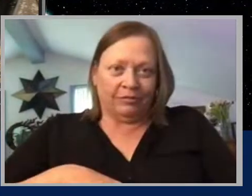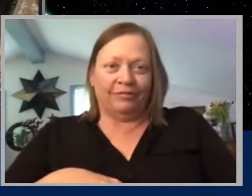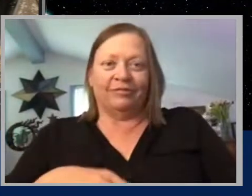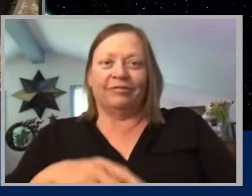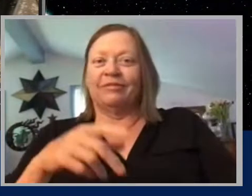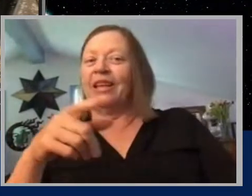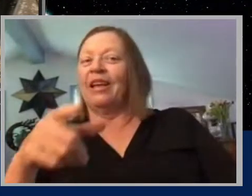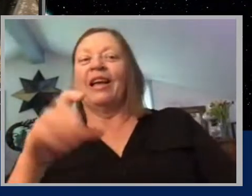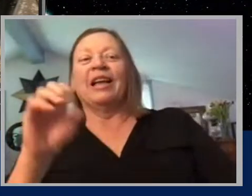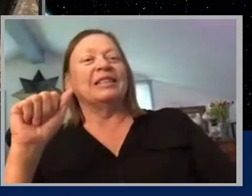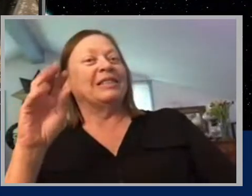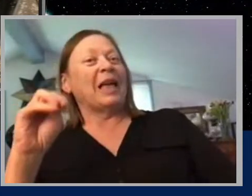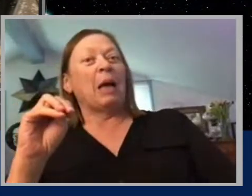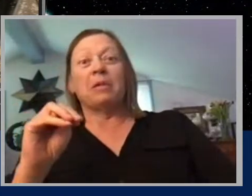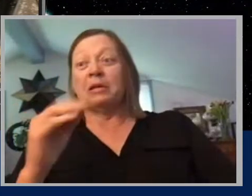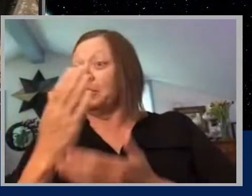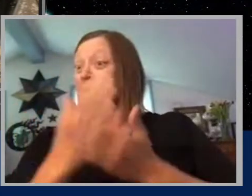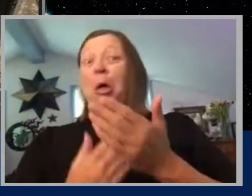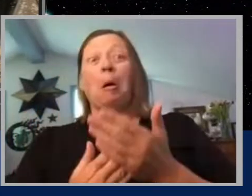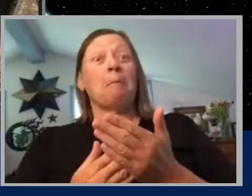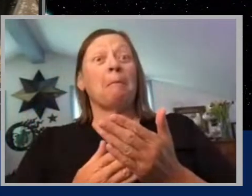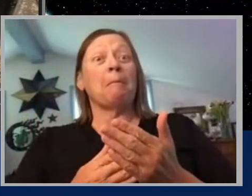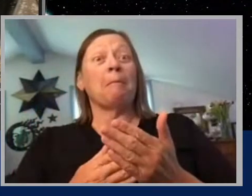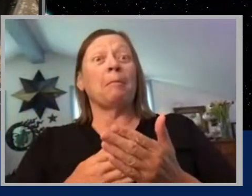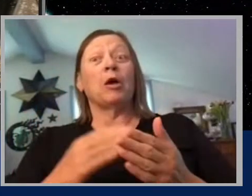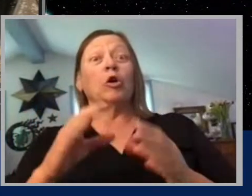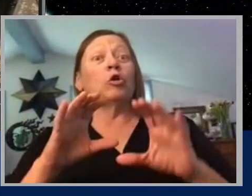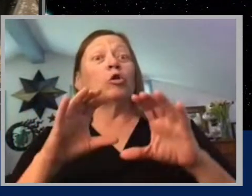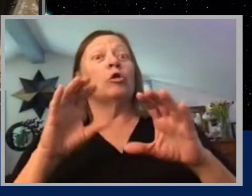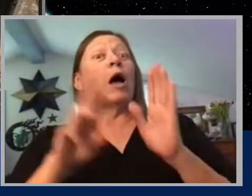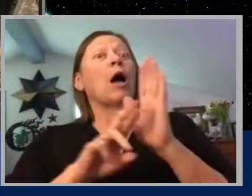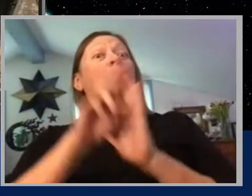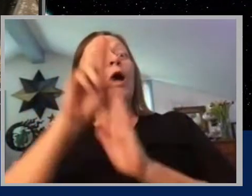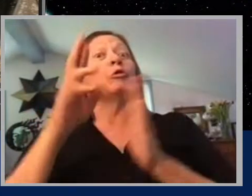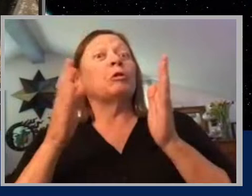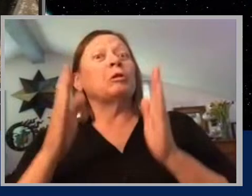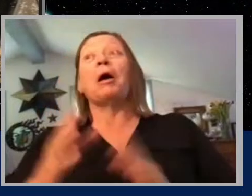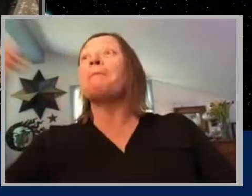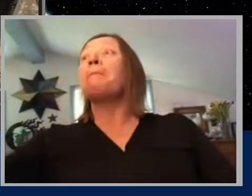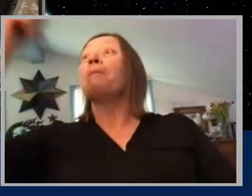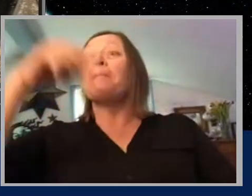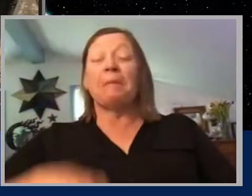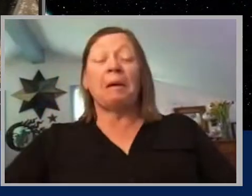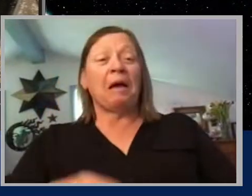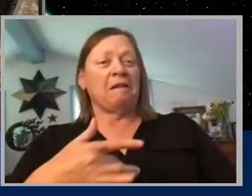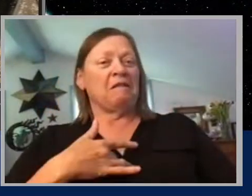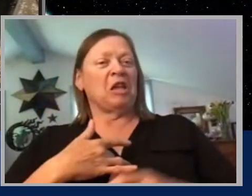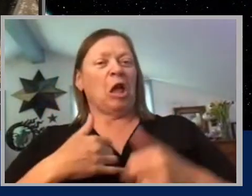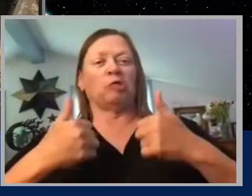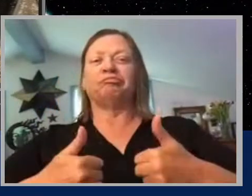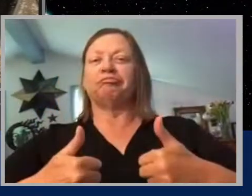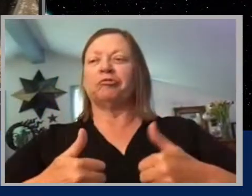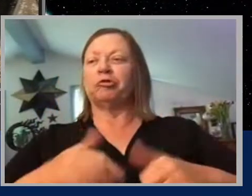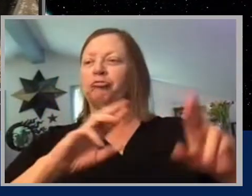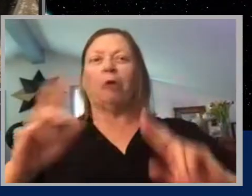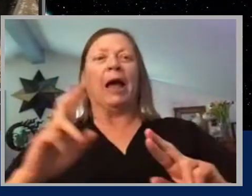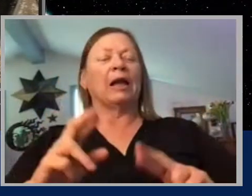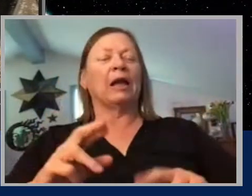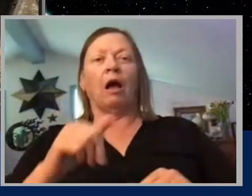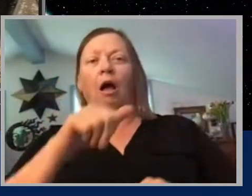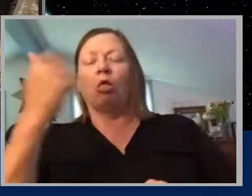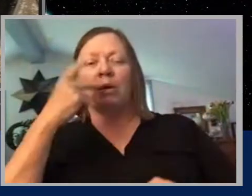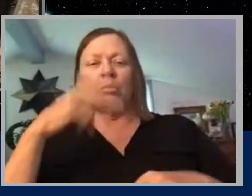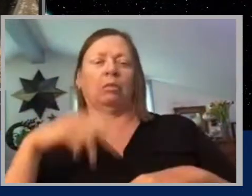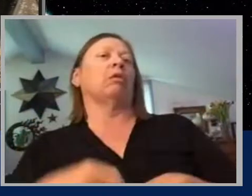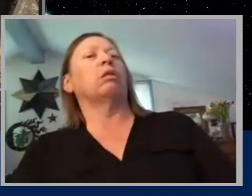Some of them come back and they're like up and at it. They're jumping around. They're ready to go. And others need a little bit longer. It's onto a vessel as